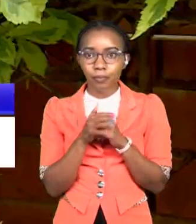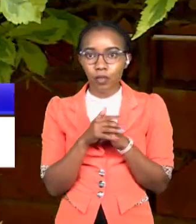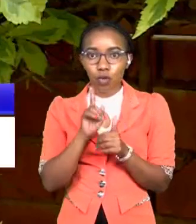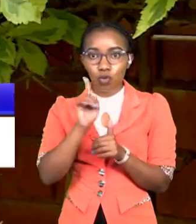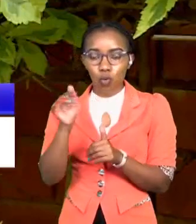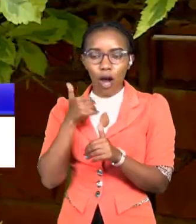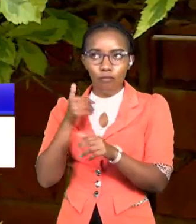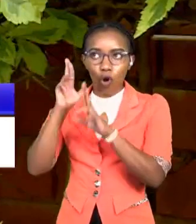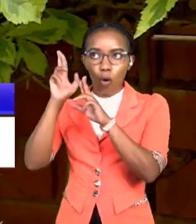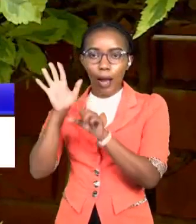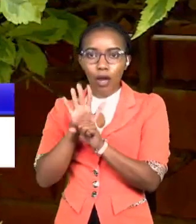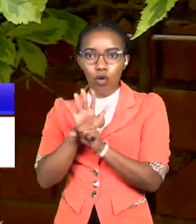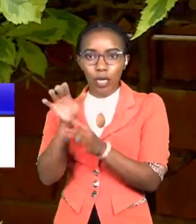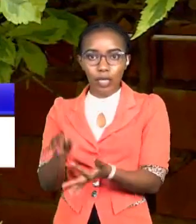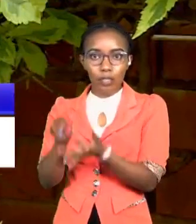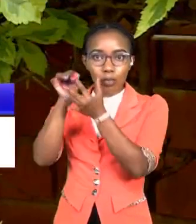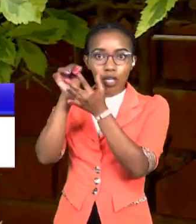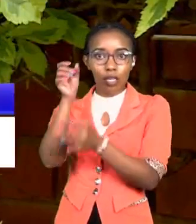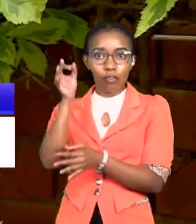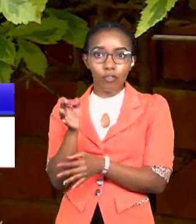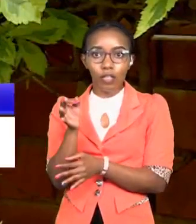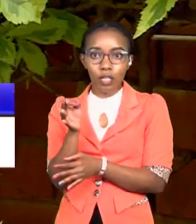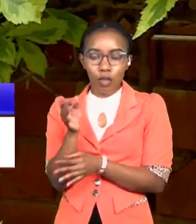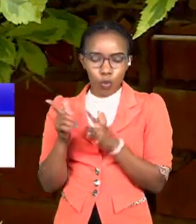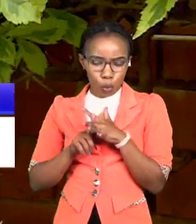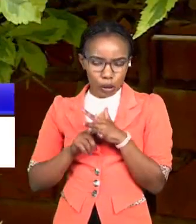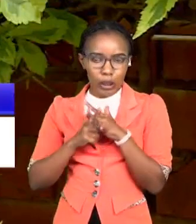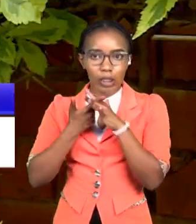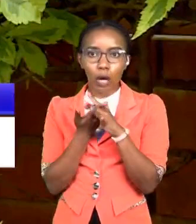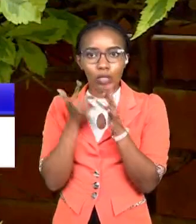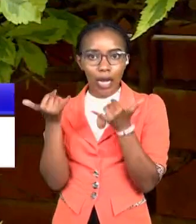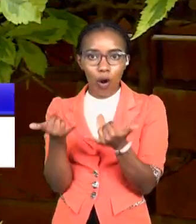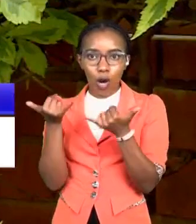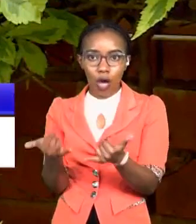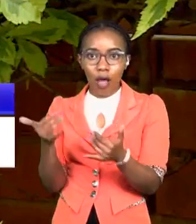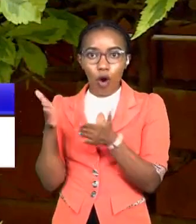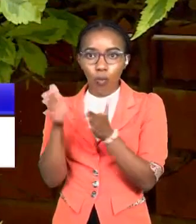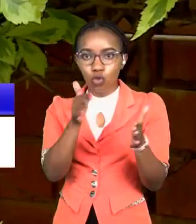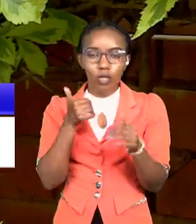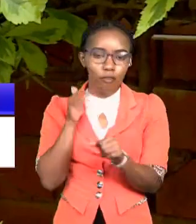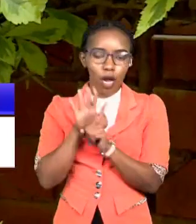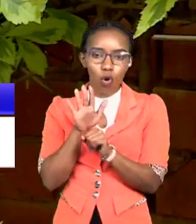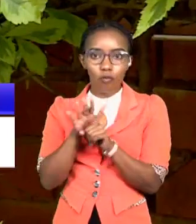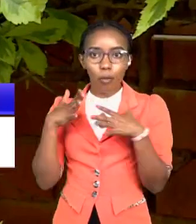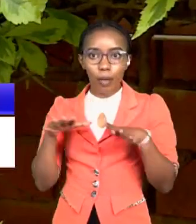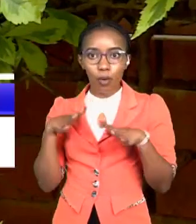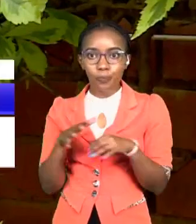there's a lot of hope, especially if you jump into this right now. There's a lot of opportunity